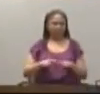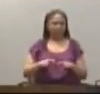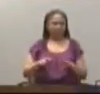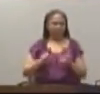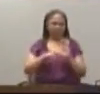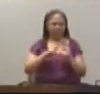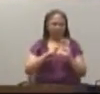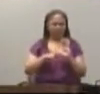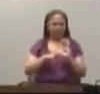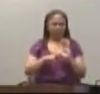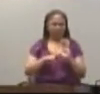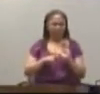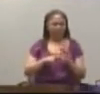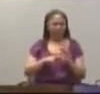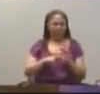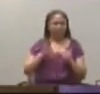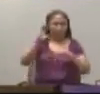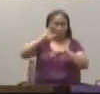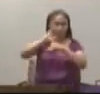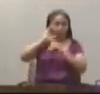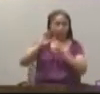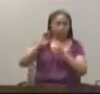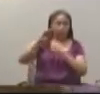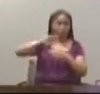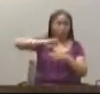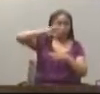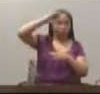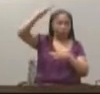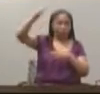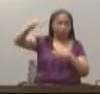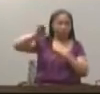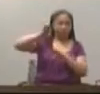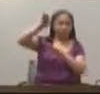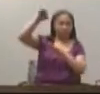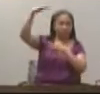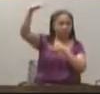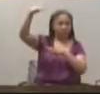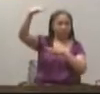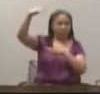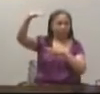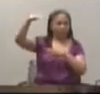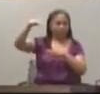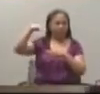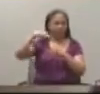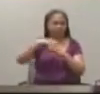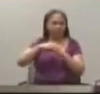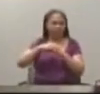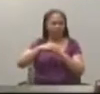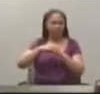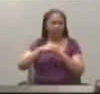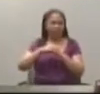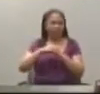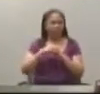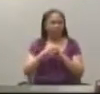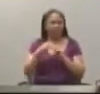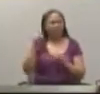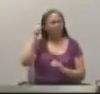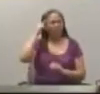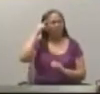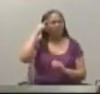it was on a hill, and you could see out the road. And I kind of imagined that's how God waits for